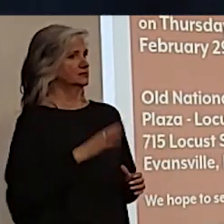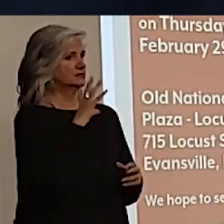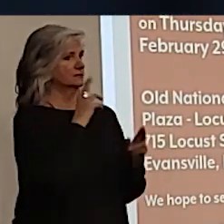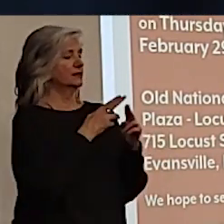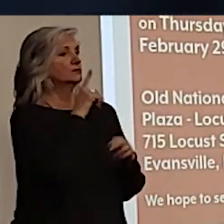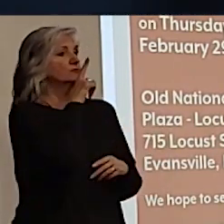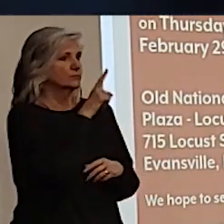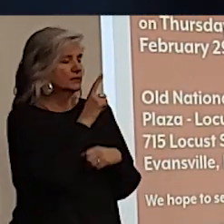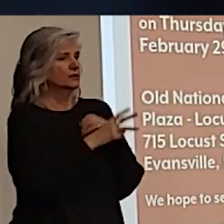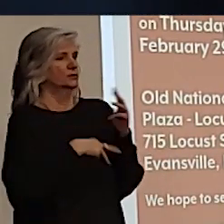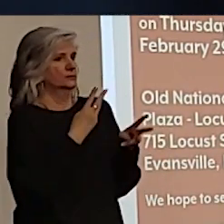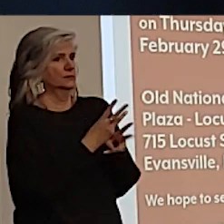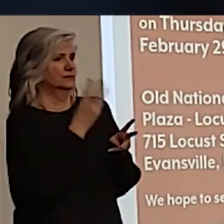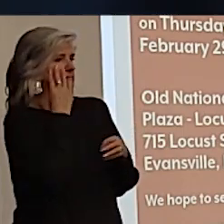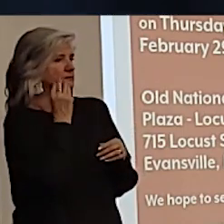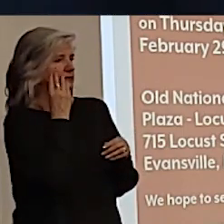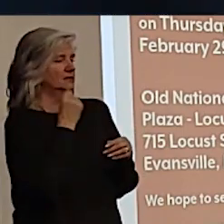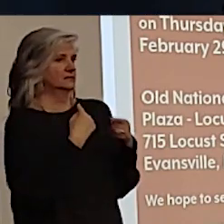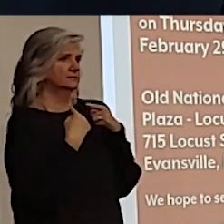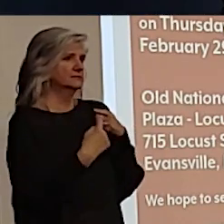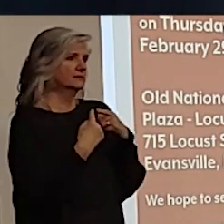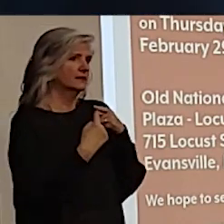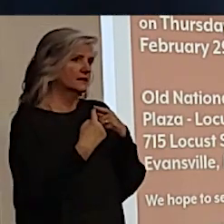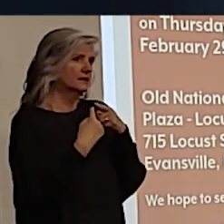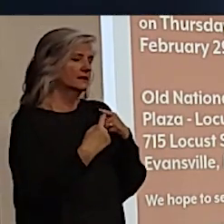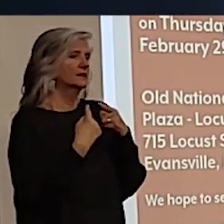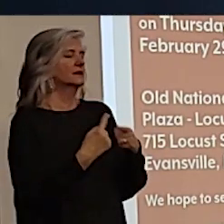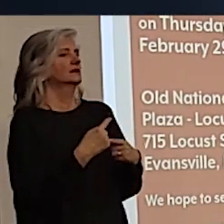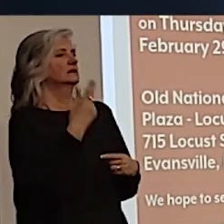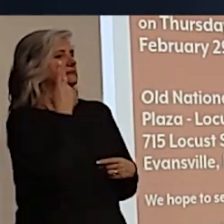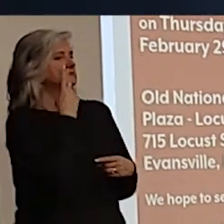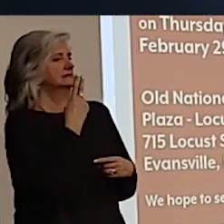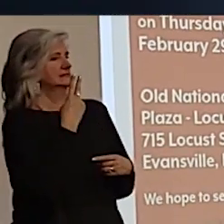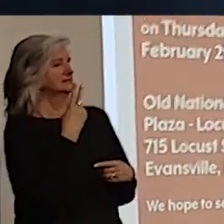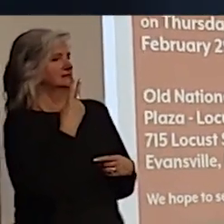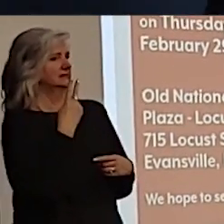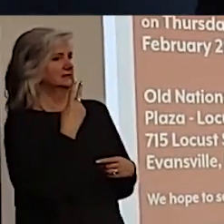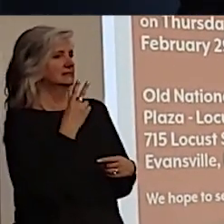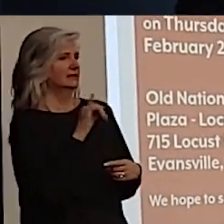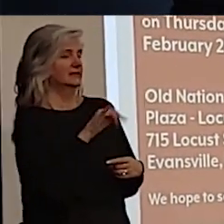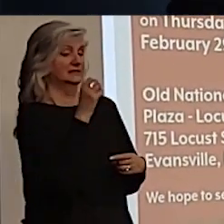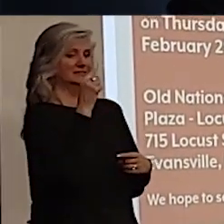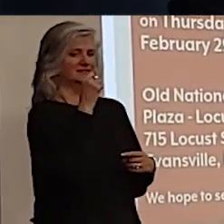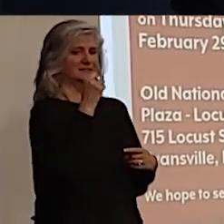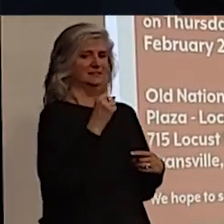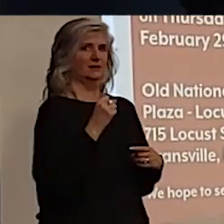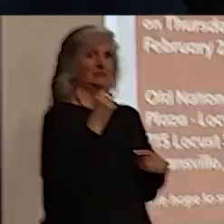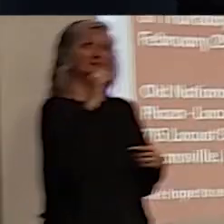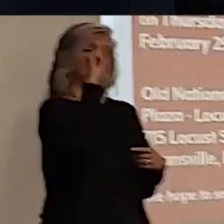real world experience, real world struggles. We've seen hearings, never forget one in South Bend and one in Fort Wayne,